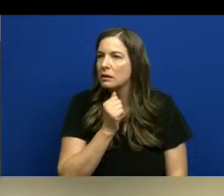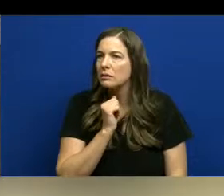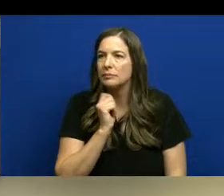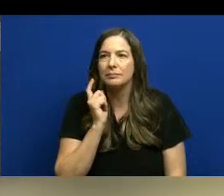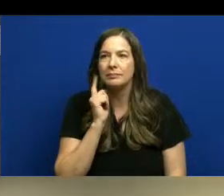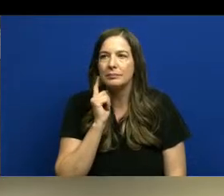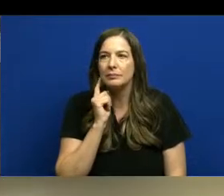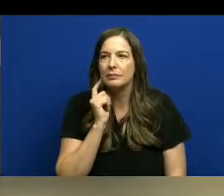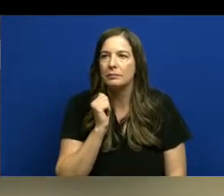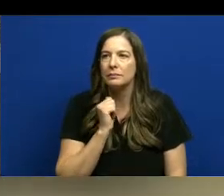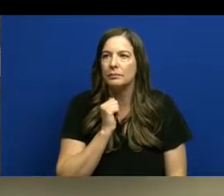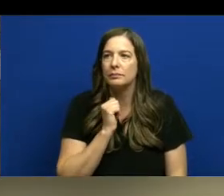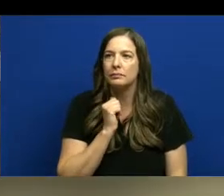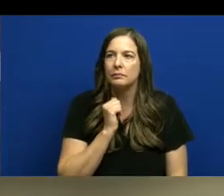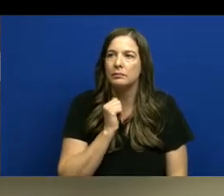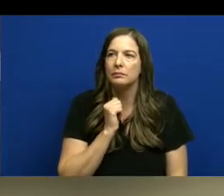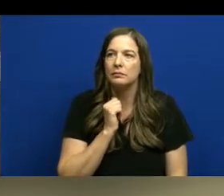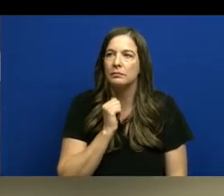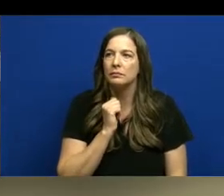It's not on?